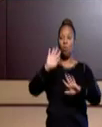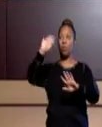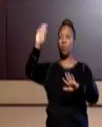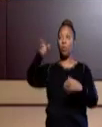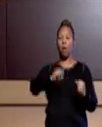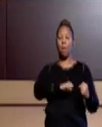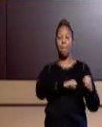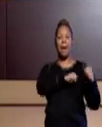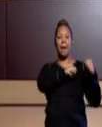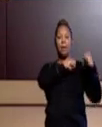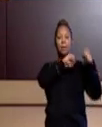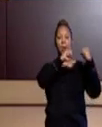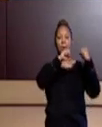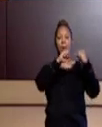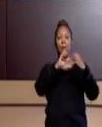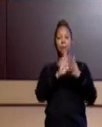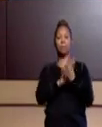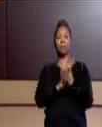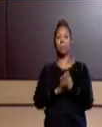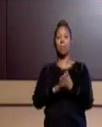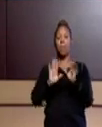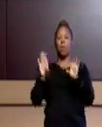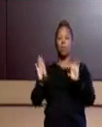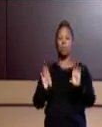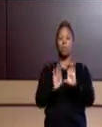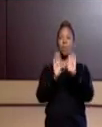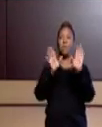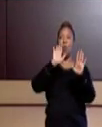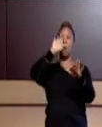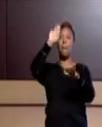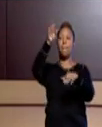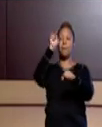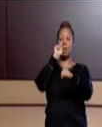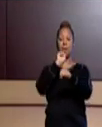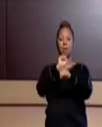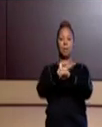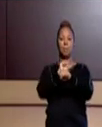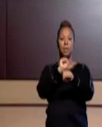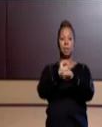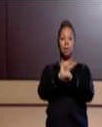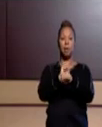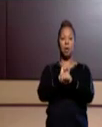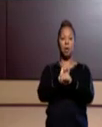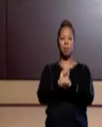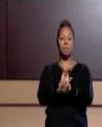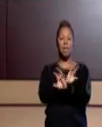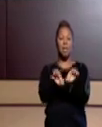your power. With your power, perform miracles. Perform miracles.